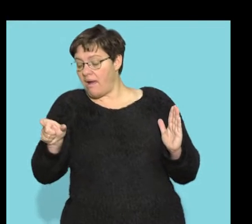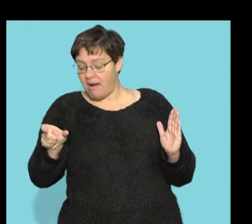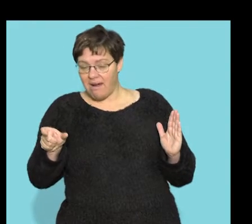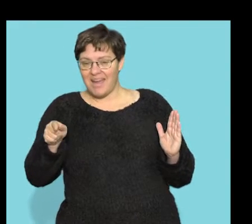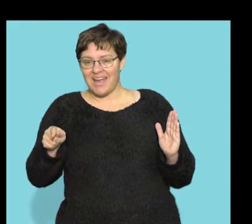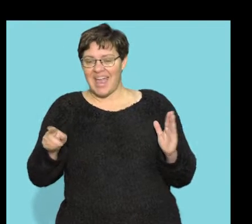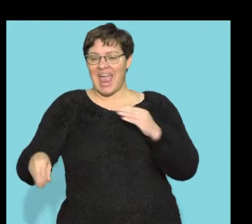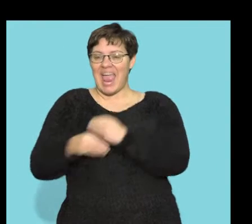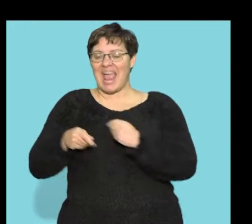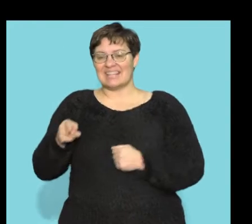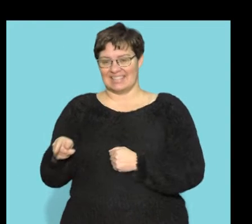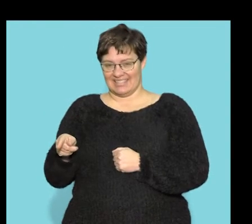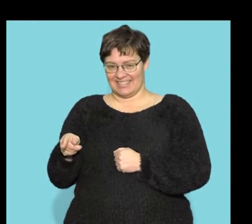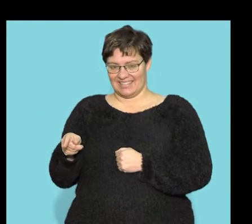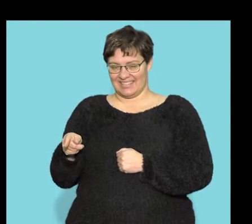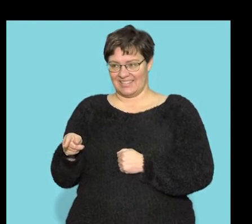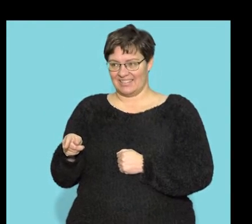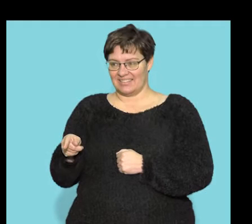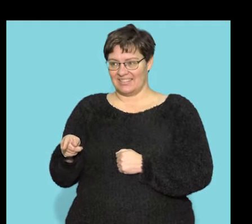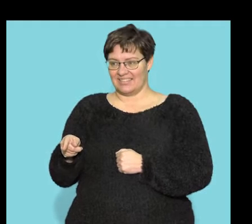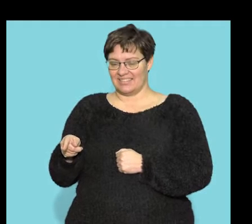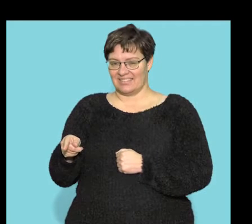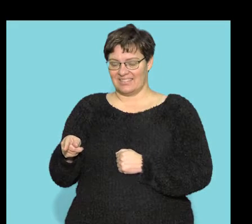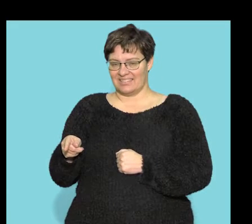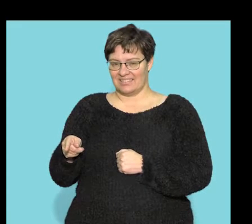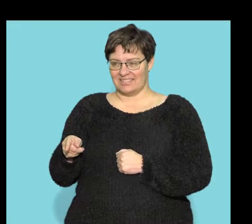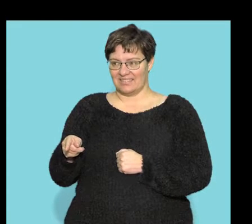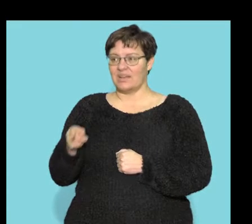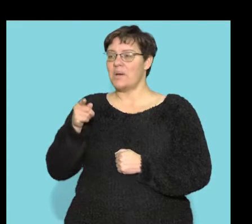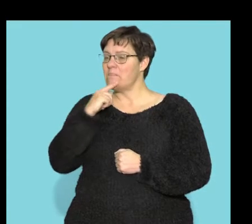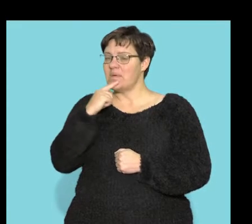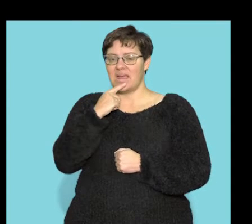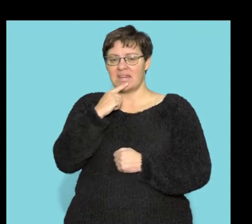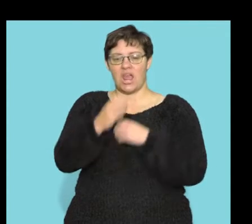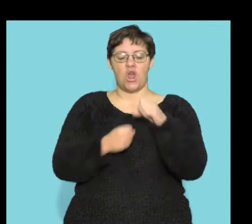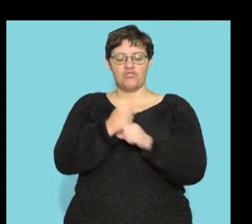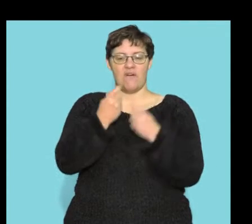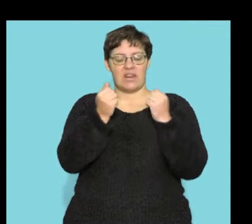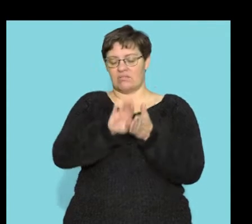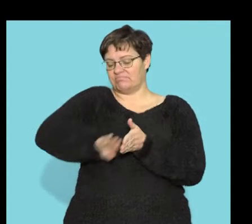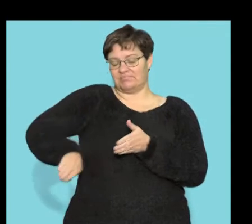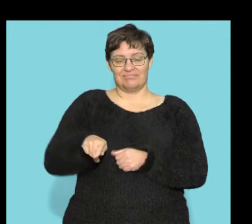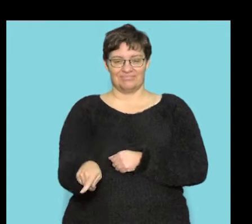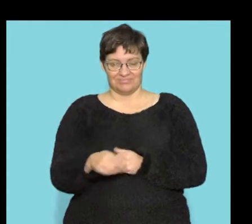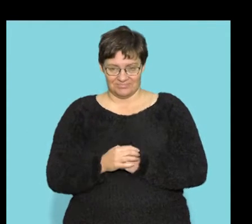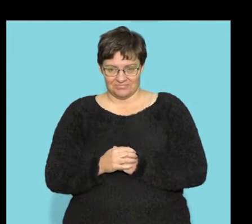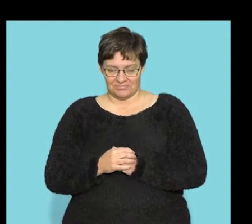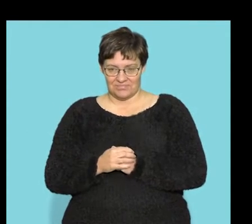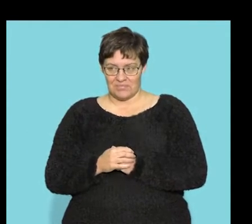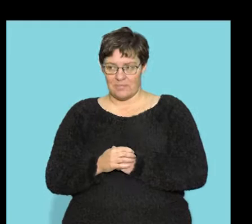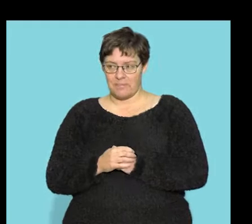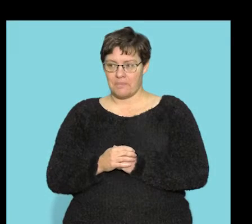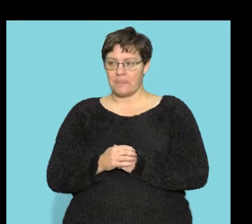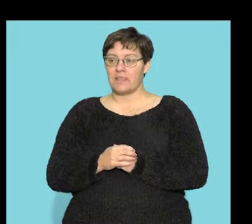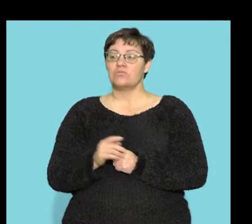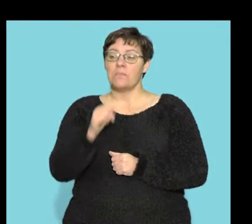also received that rental, clearly that's the one out of your financial year. So you can see that